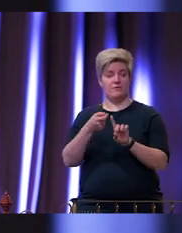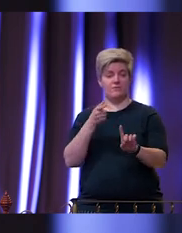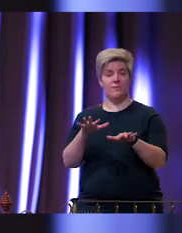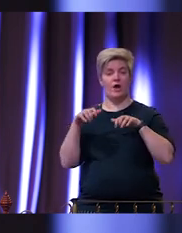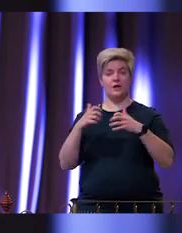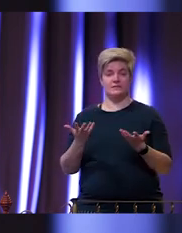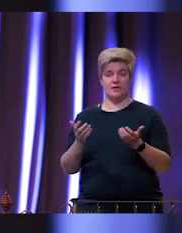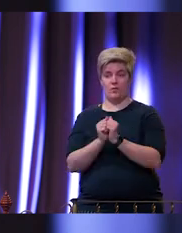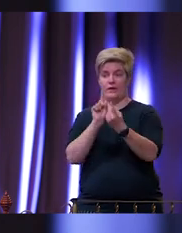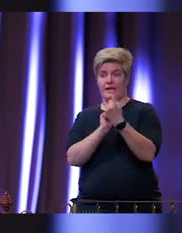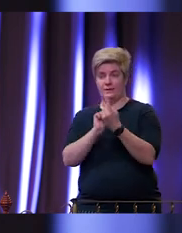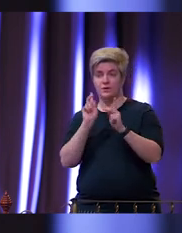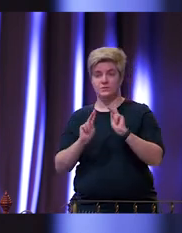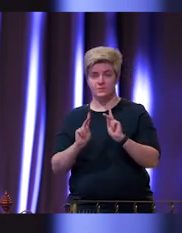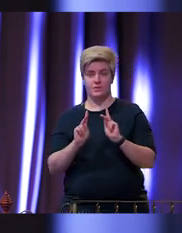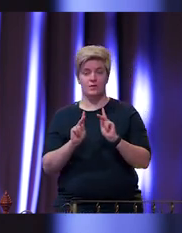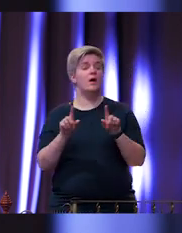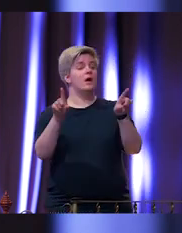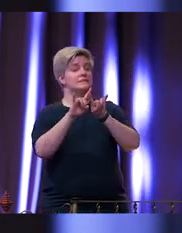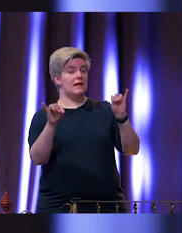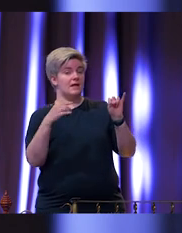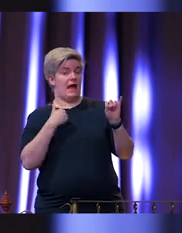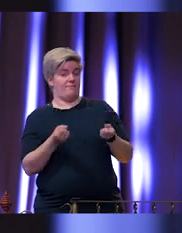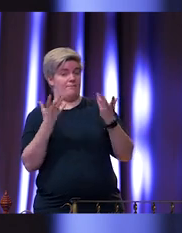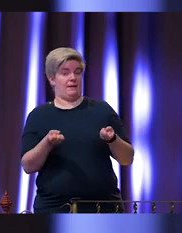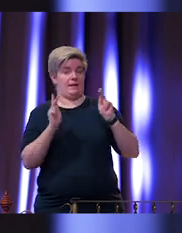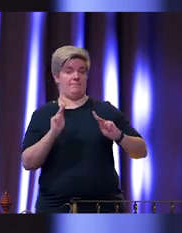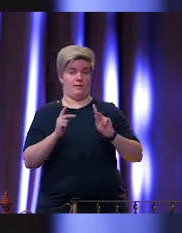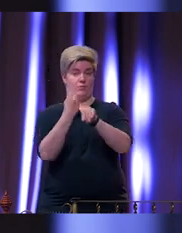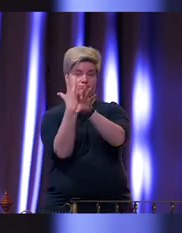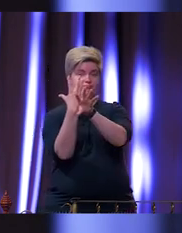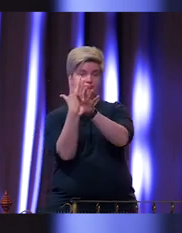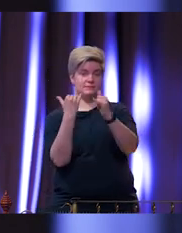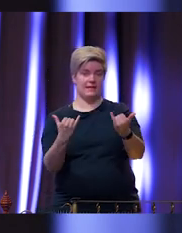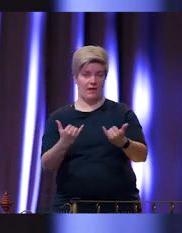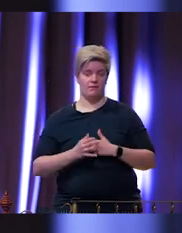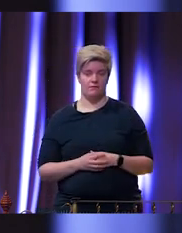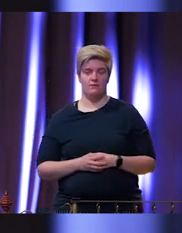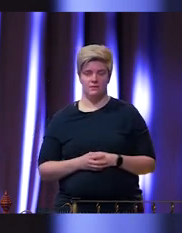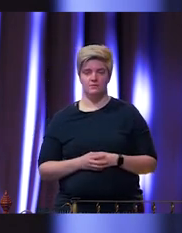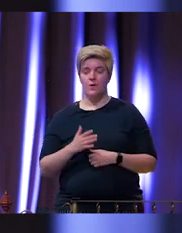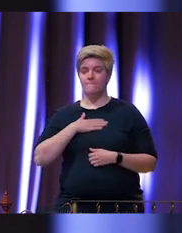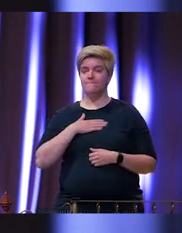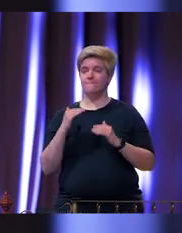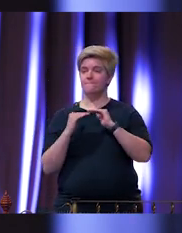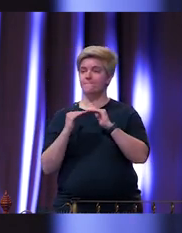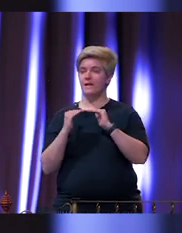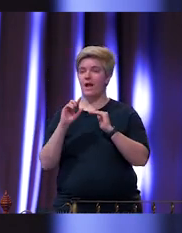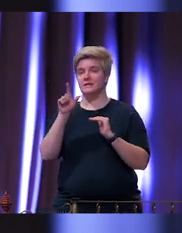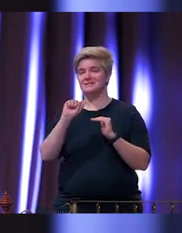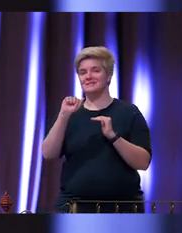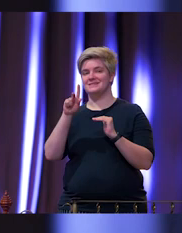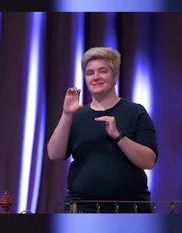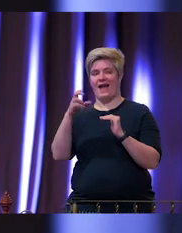live streaming today. So my colleague, Zach Whittenburg, who is, there's Zach. Zach and Urooj,